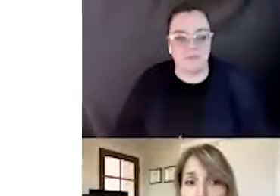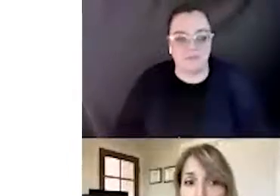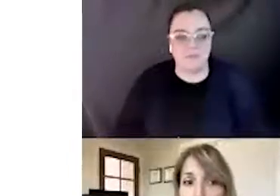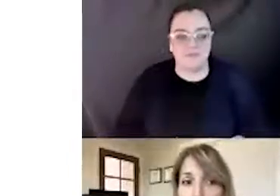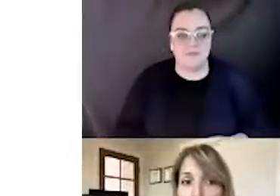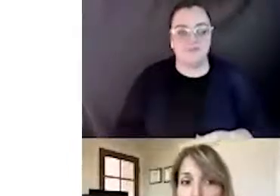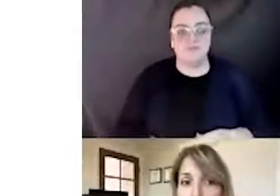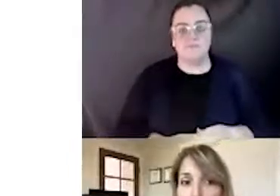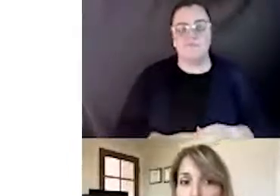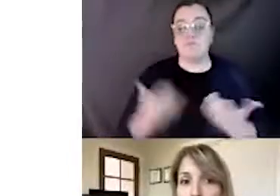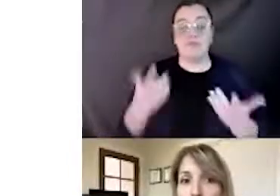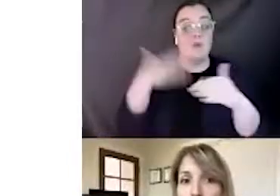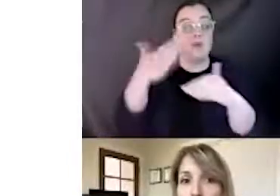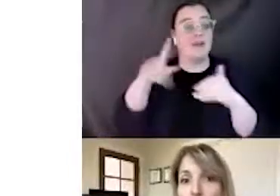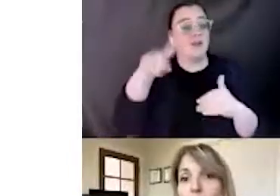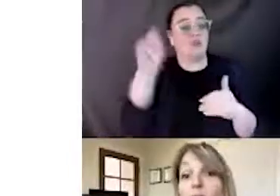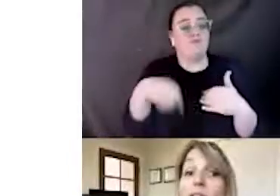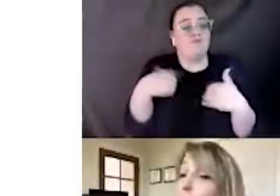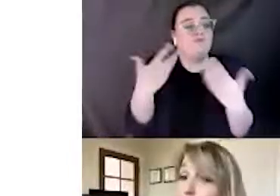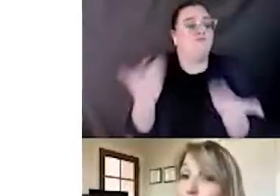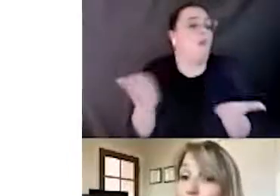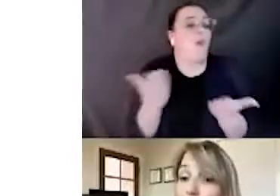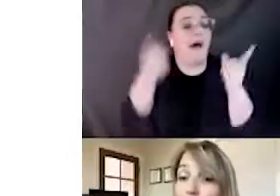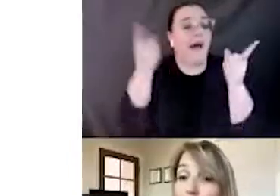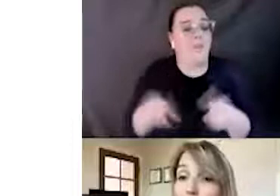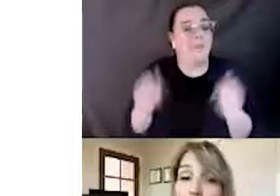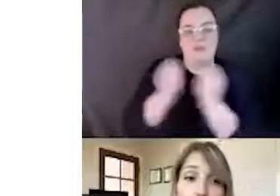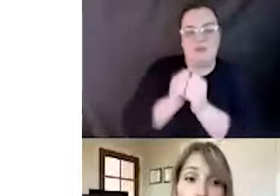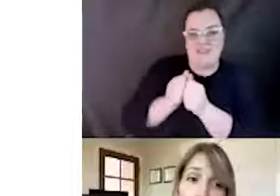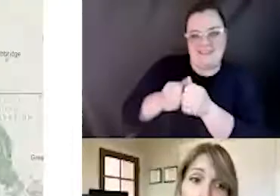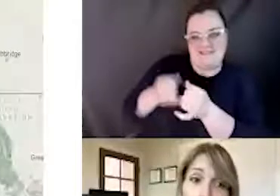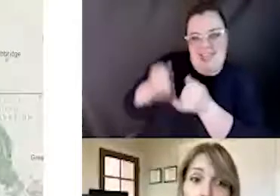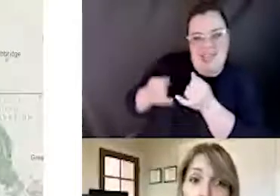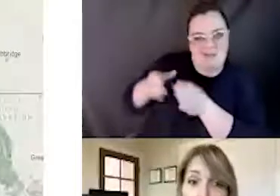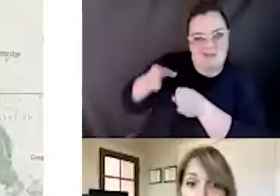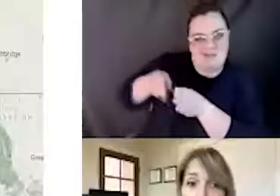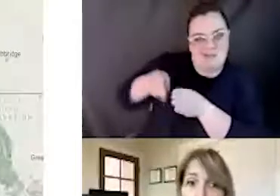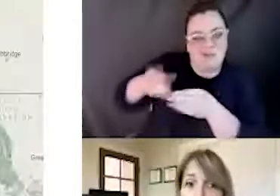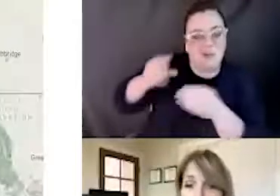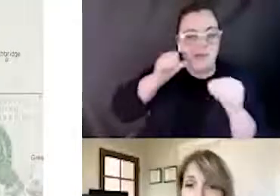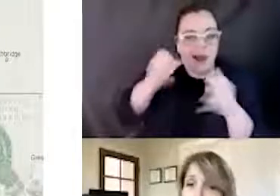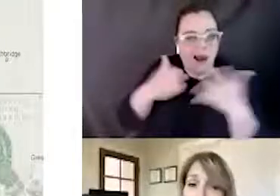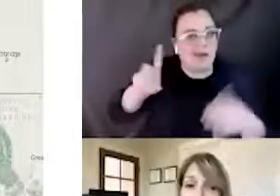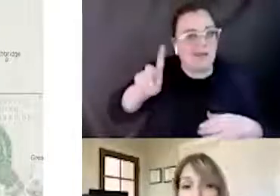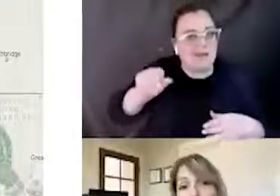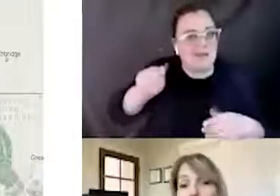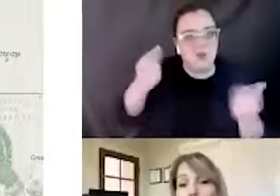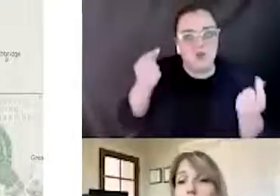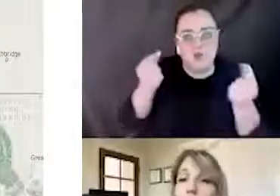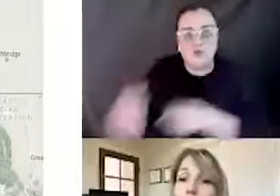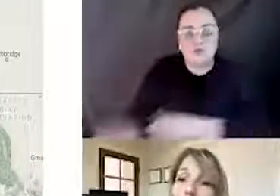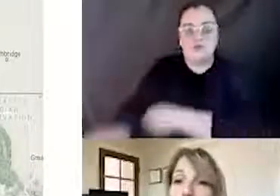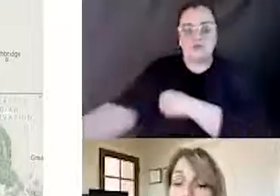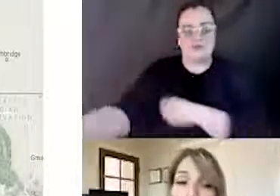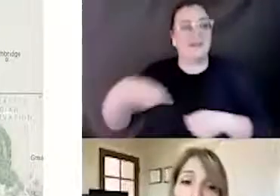So the next question is, what happens at the edges of the network where we have very little data? So as I mentioned previously, we have to